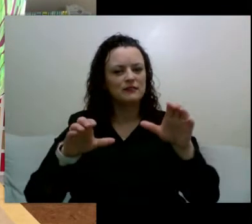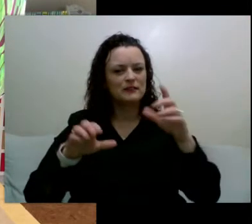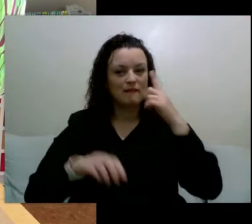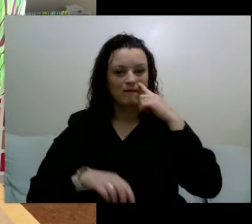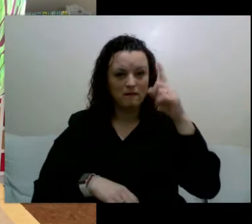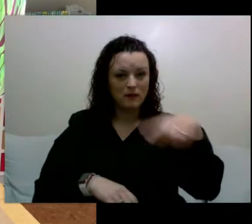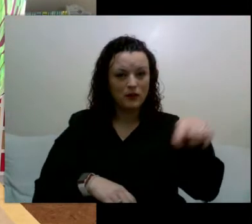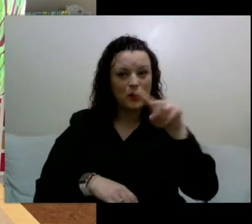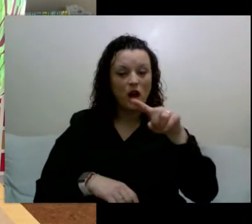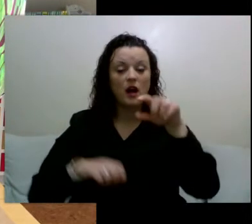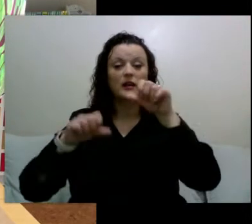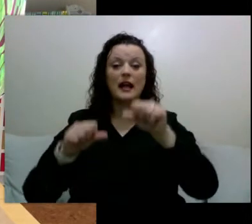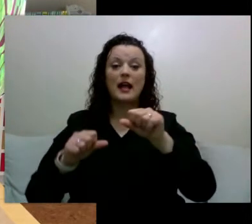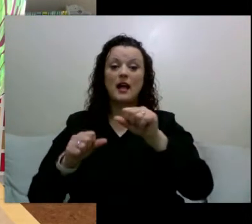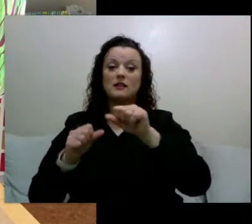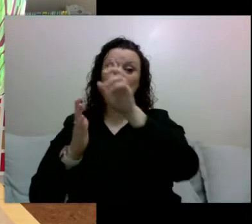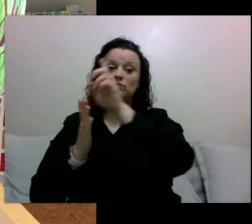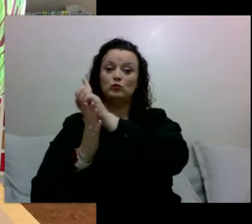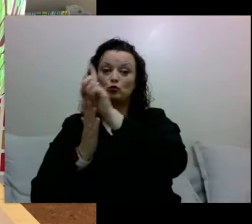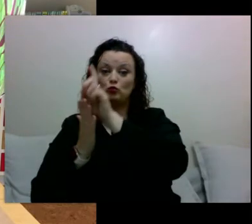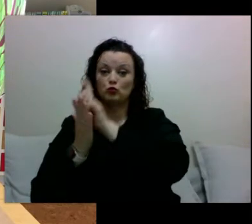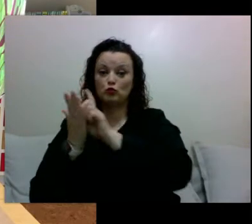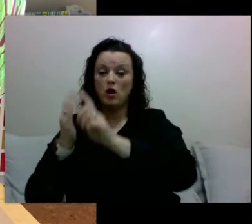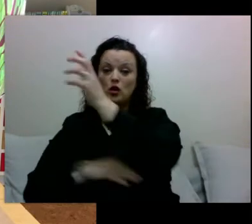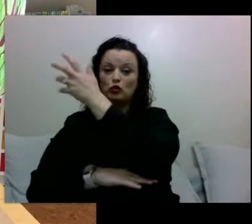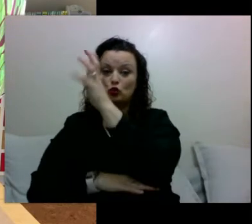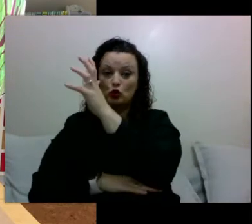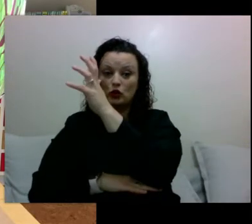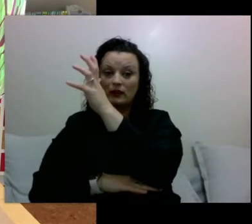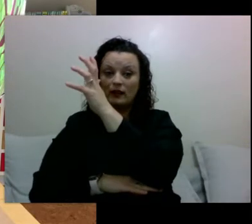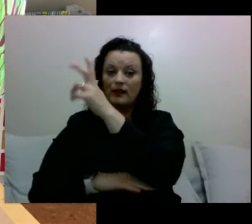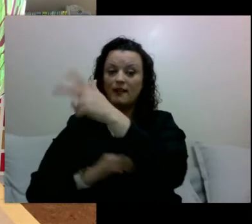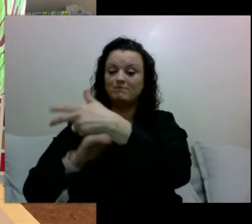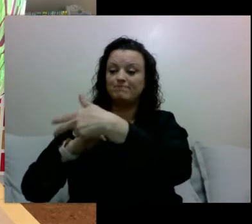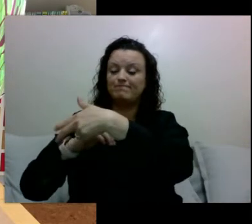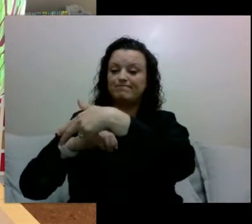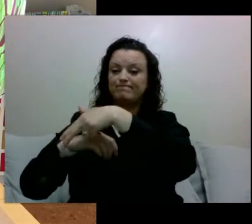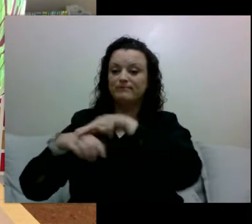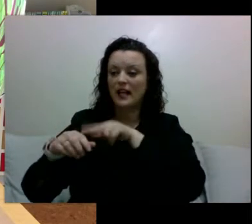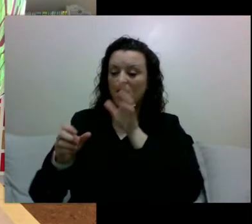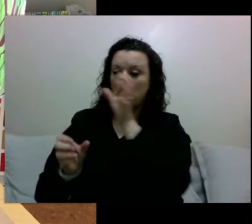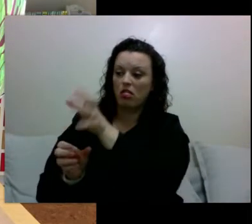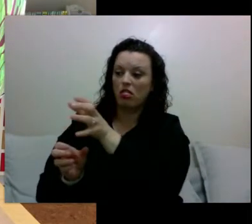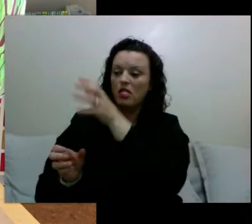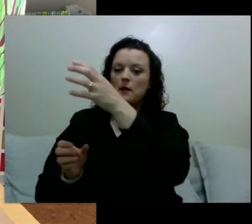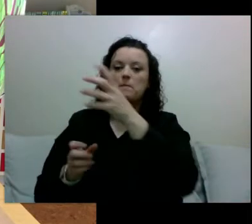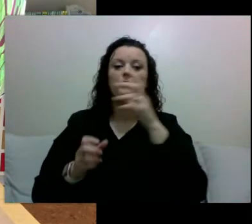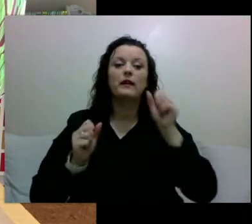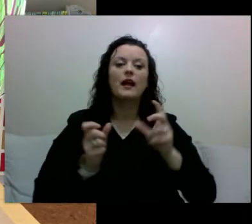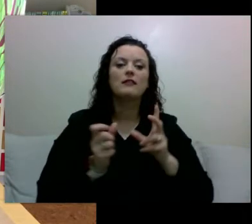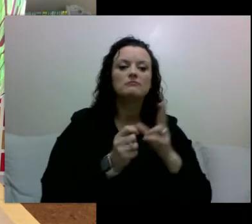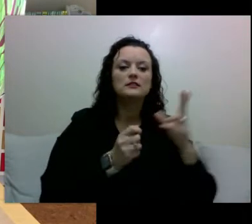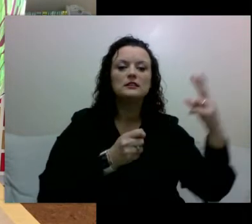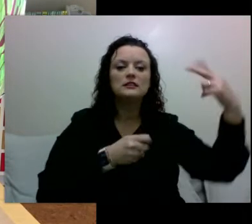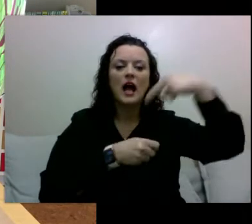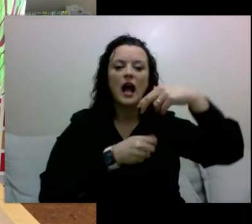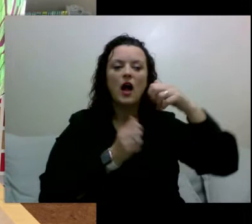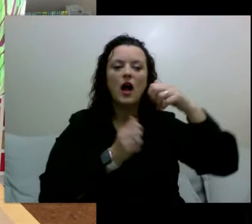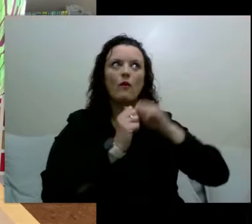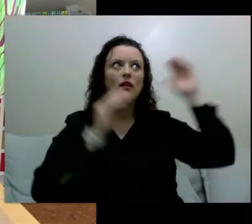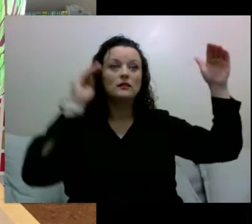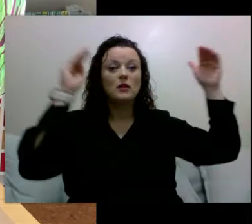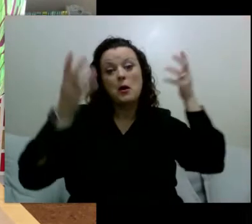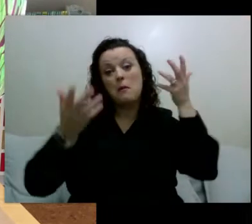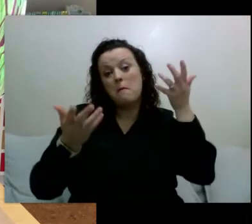could draw a tree and tape it on there and cut it maybe with one of the grown-ups in the house, or maybe you can use scissors on your